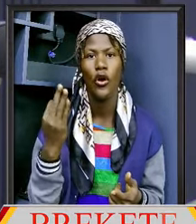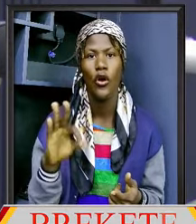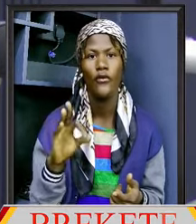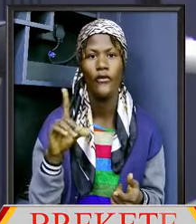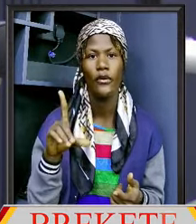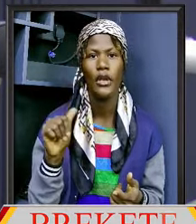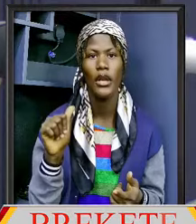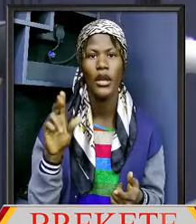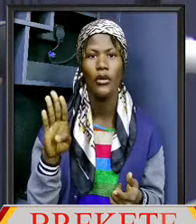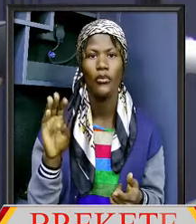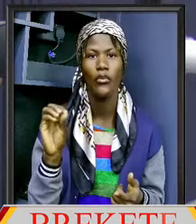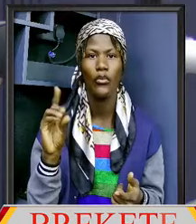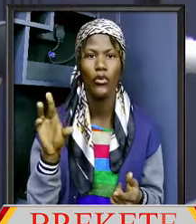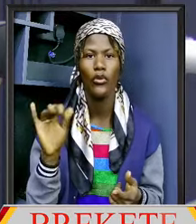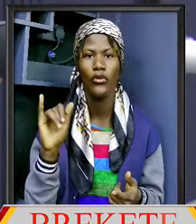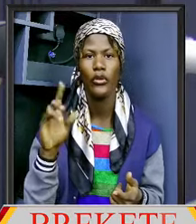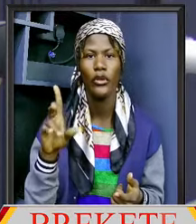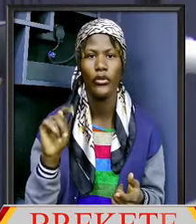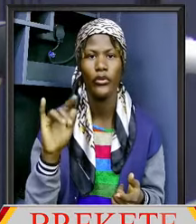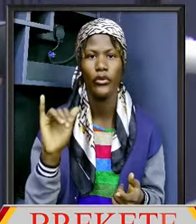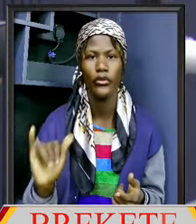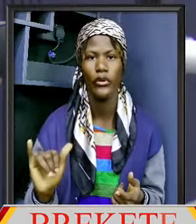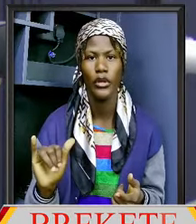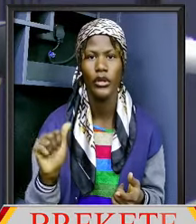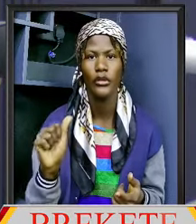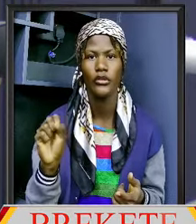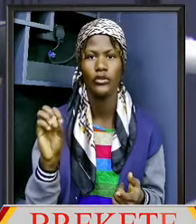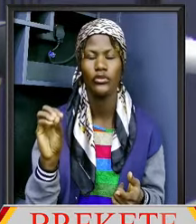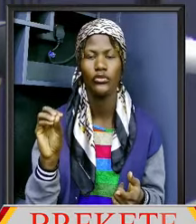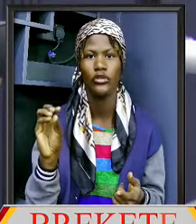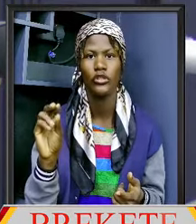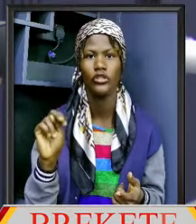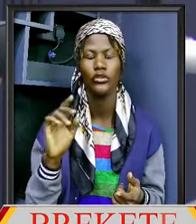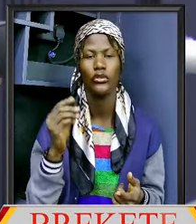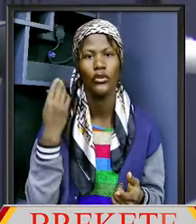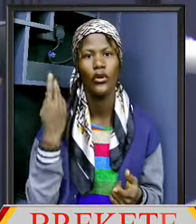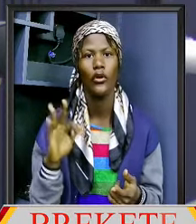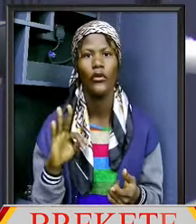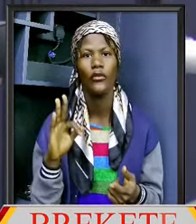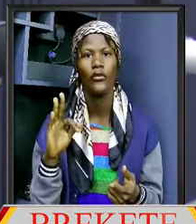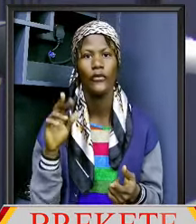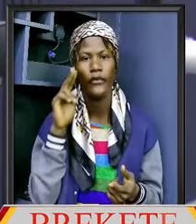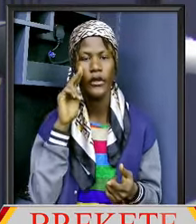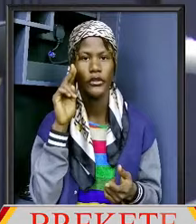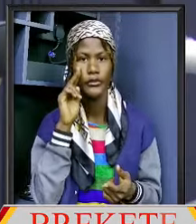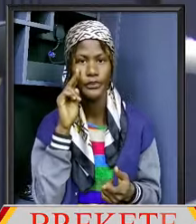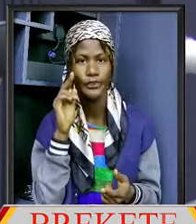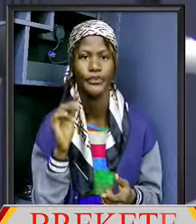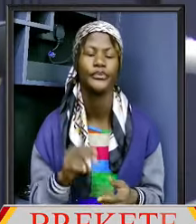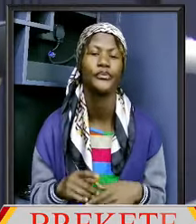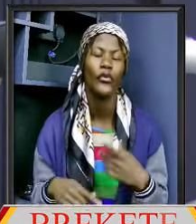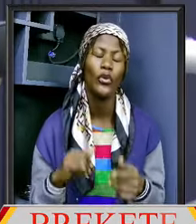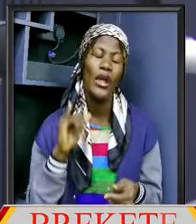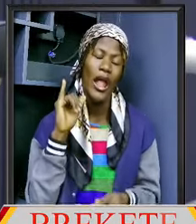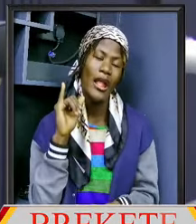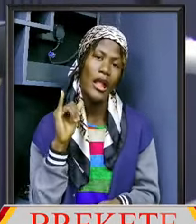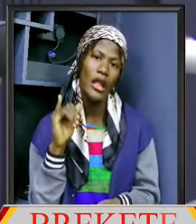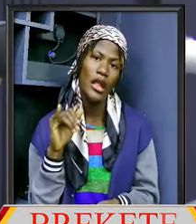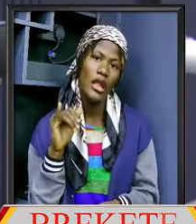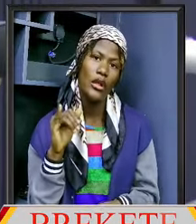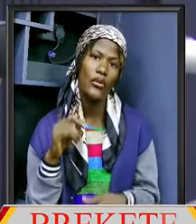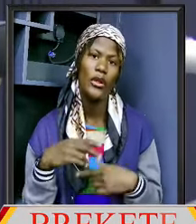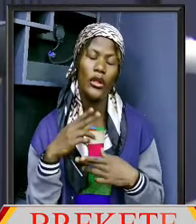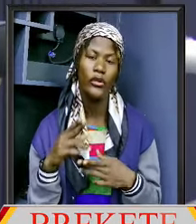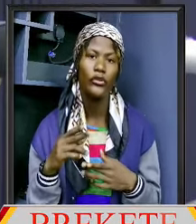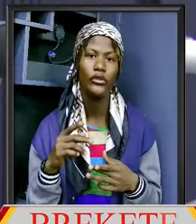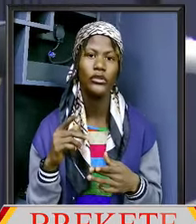They go tell us waiting them carry come this morning. But before they tell us, they go introduce themselves one after the